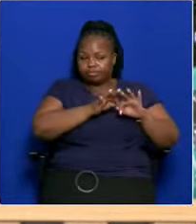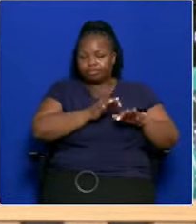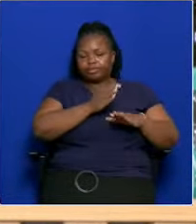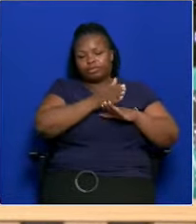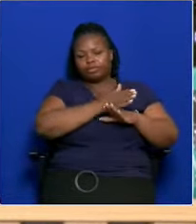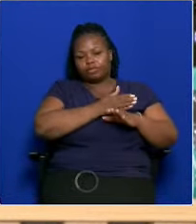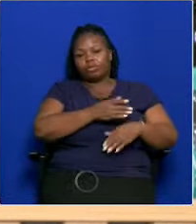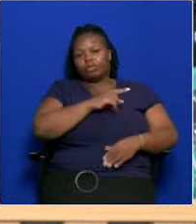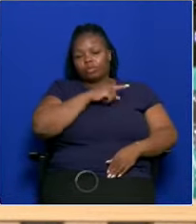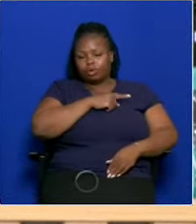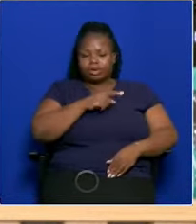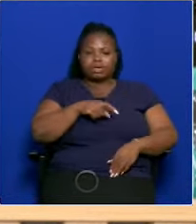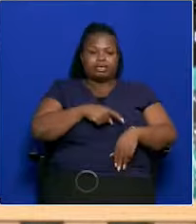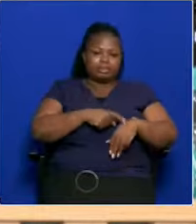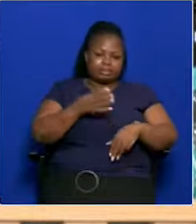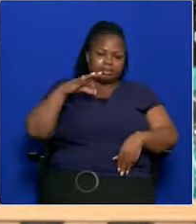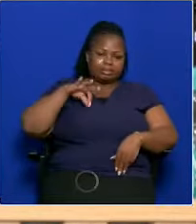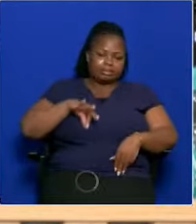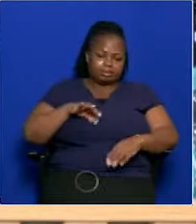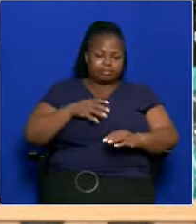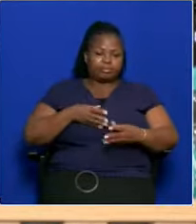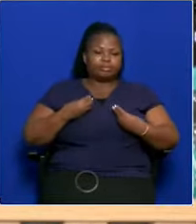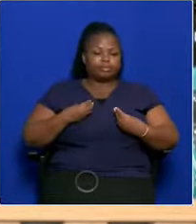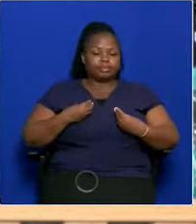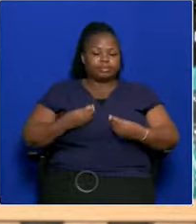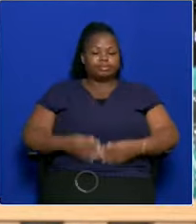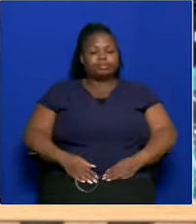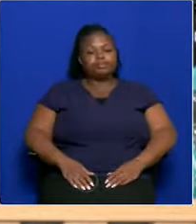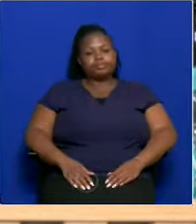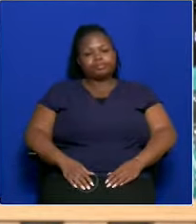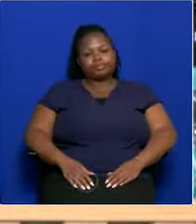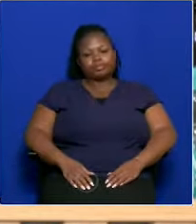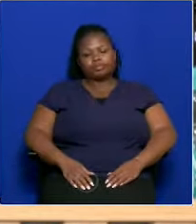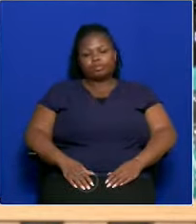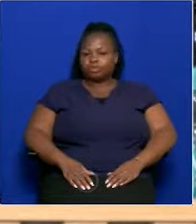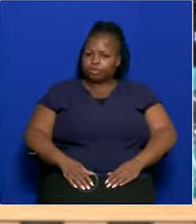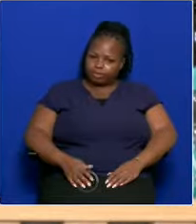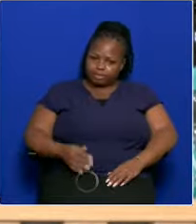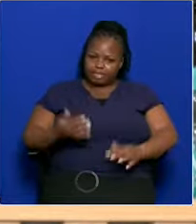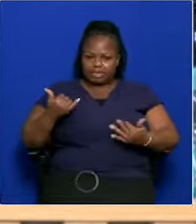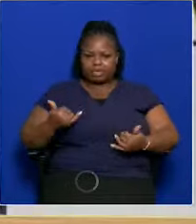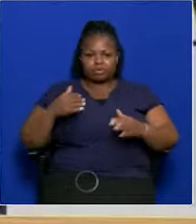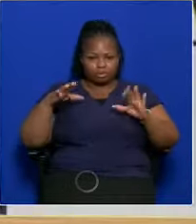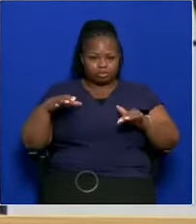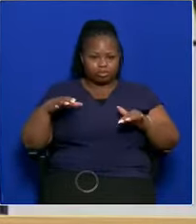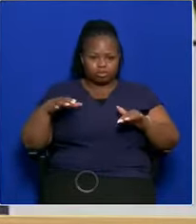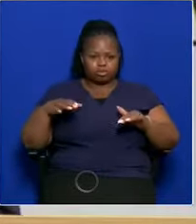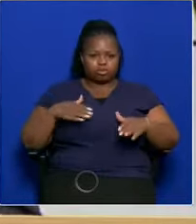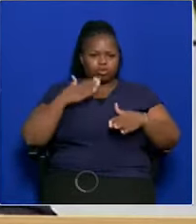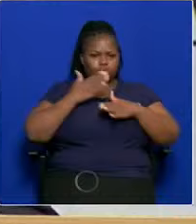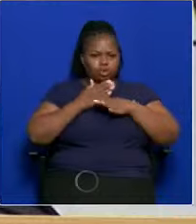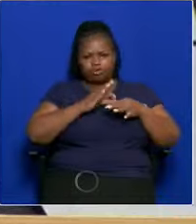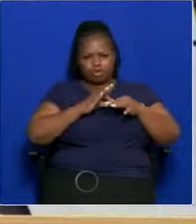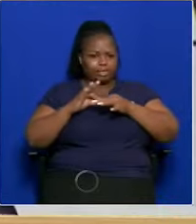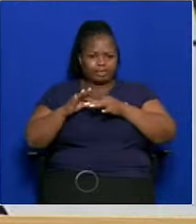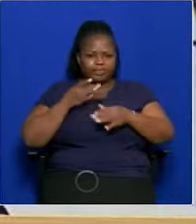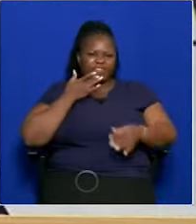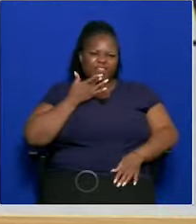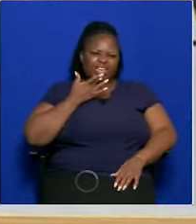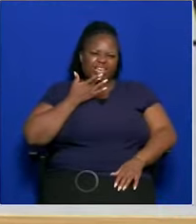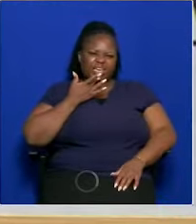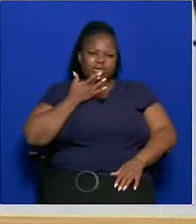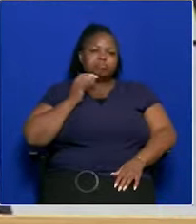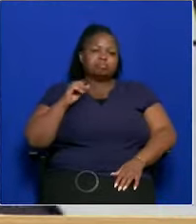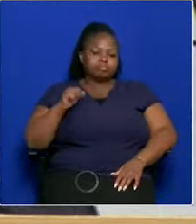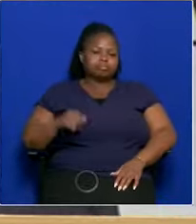certain time period lapses. Yes. So can I characterize this as sort of a work-related favor? Yes, it's work-related. All